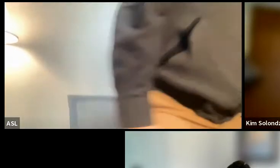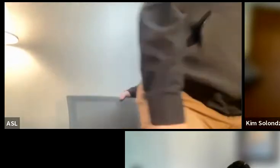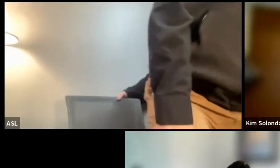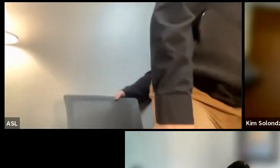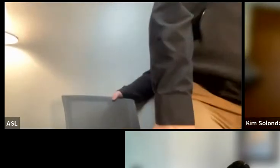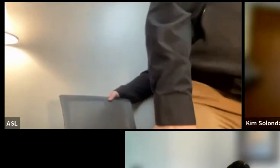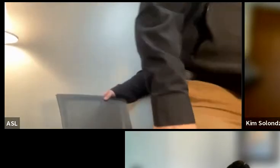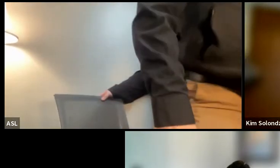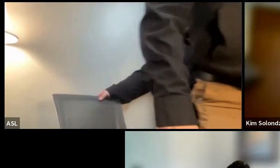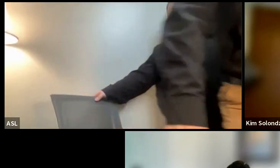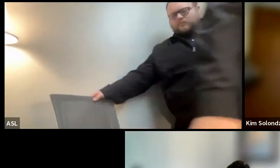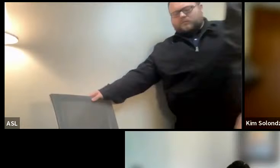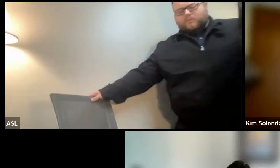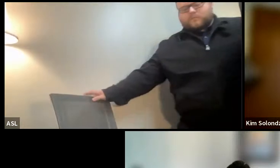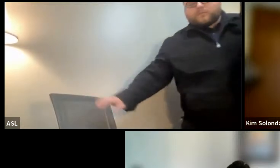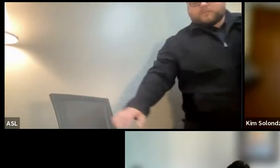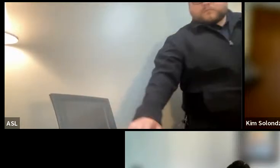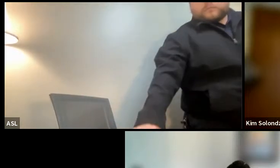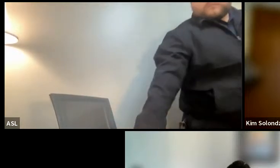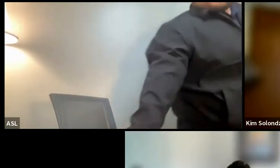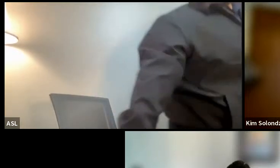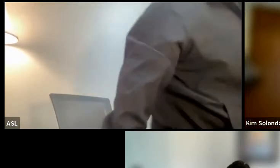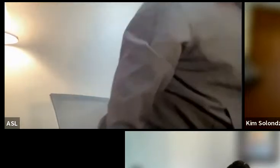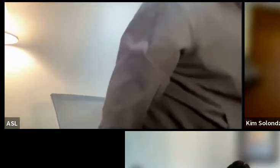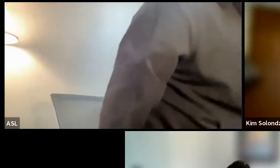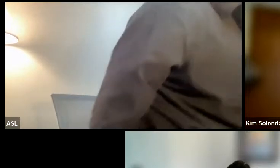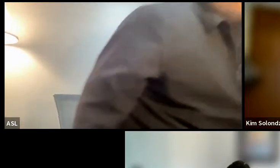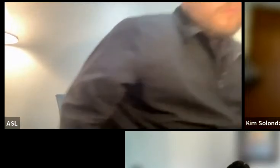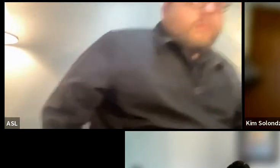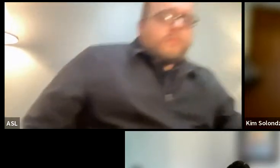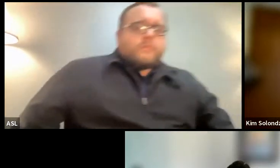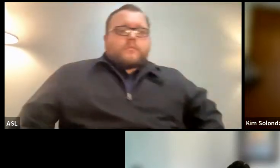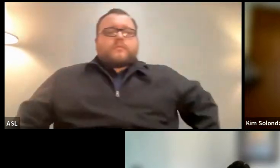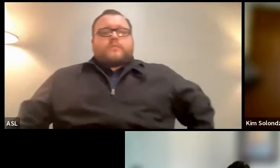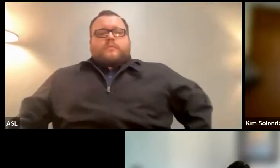Do you have a wait list to connect to the clinic?